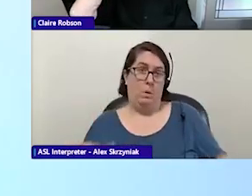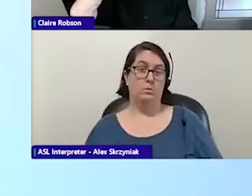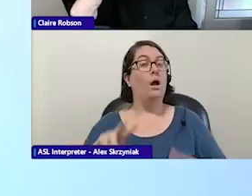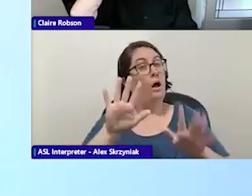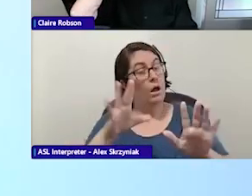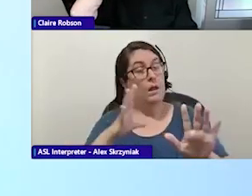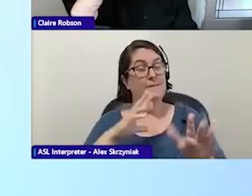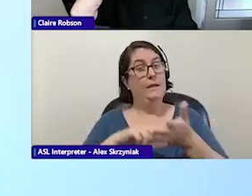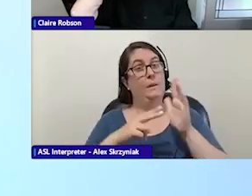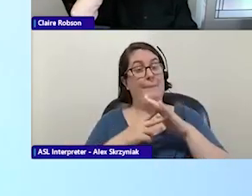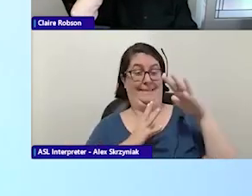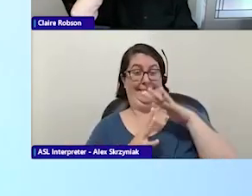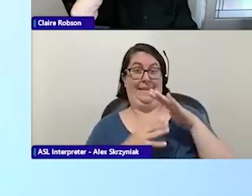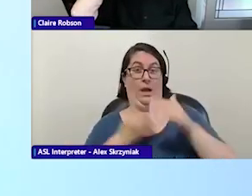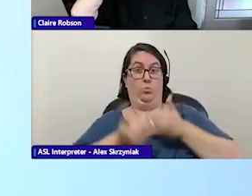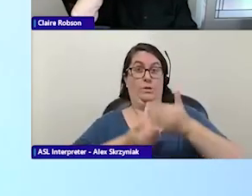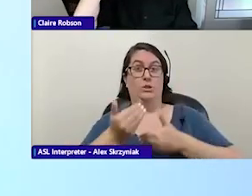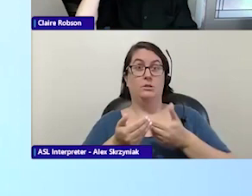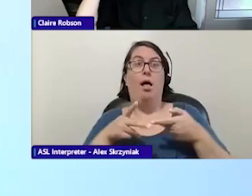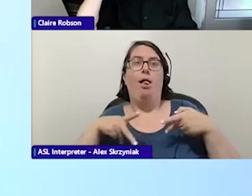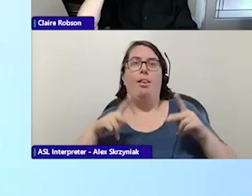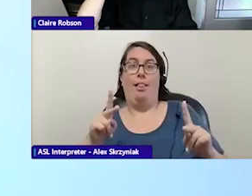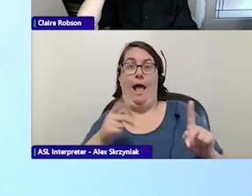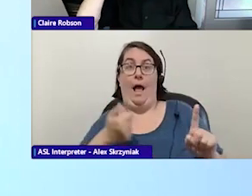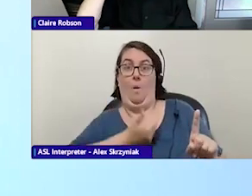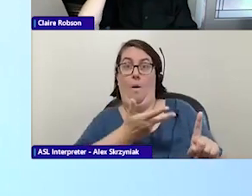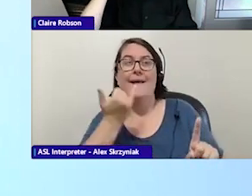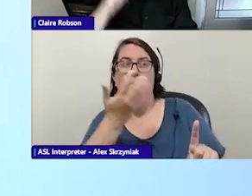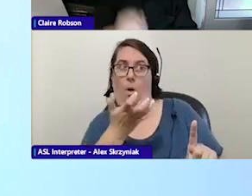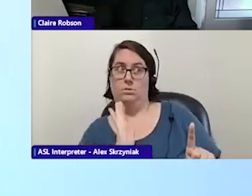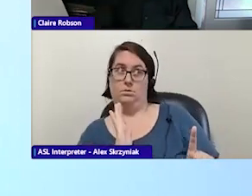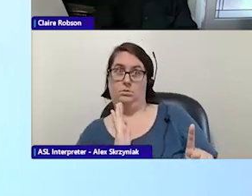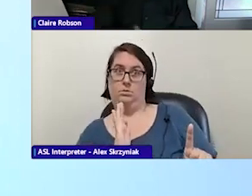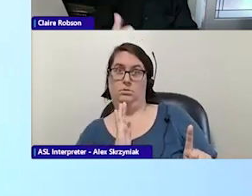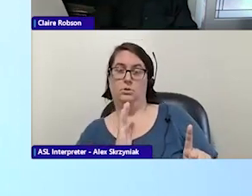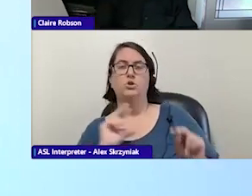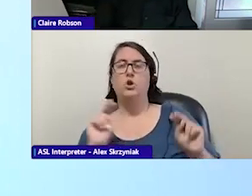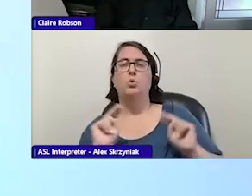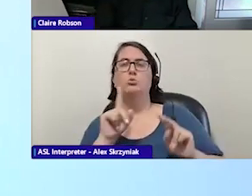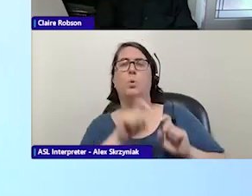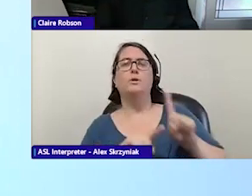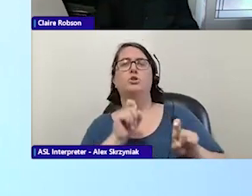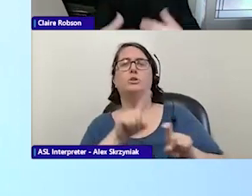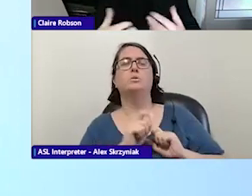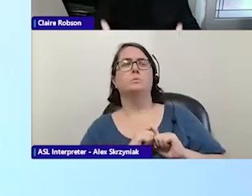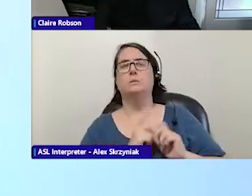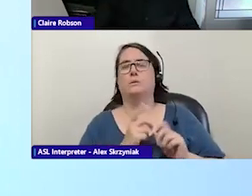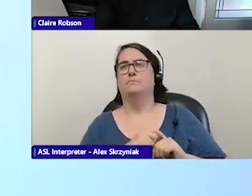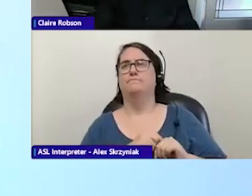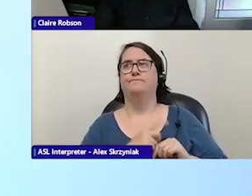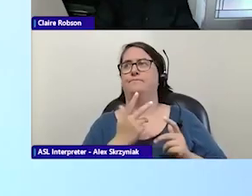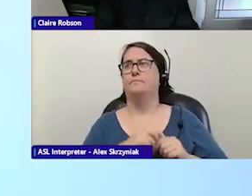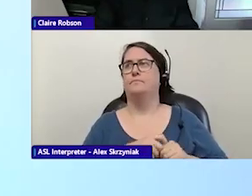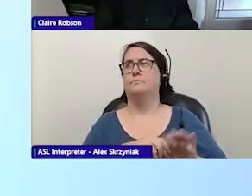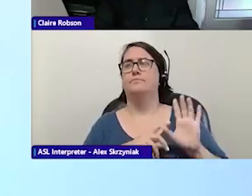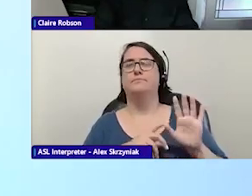procedures should allow for disclosure if desired through neutral questions such as who